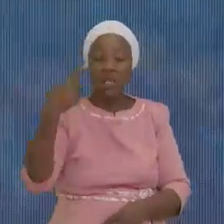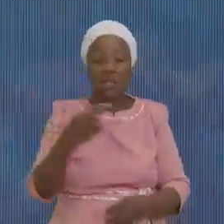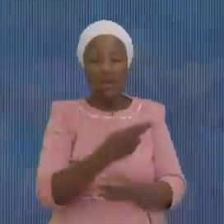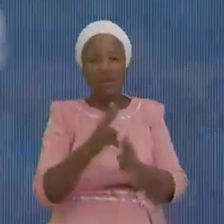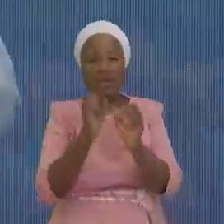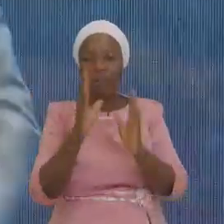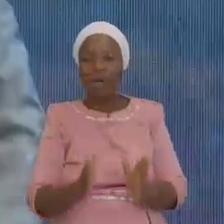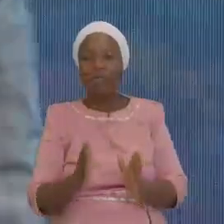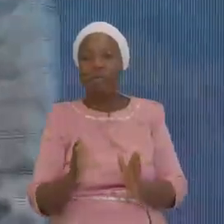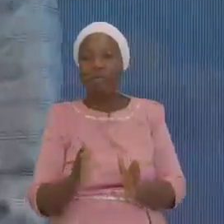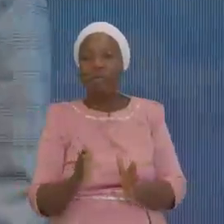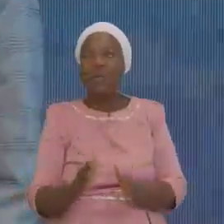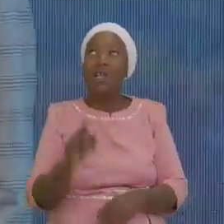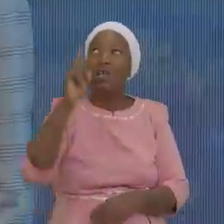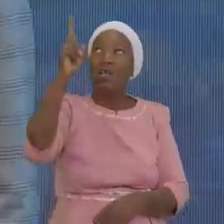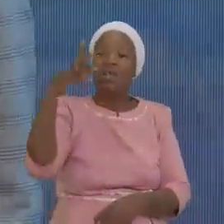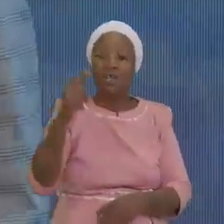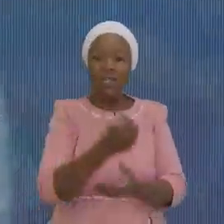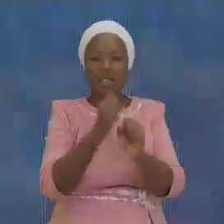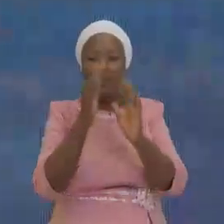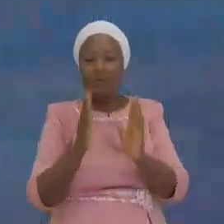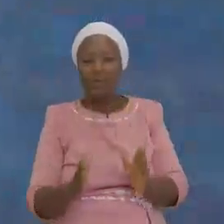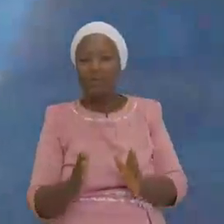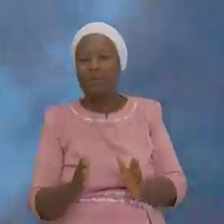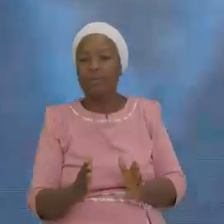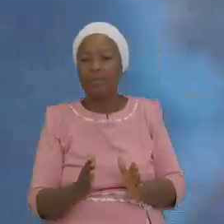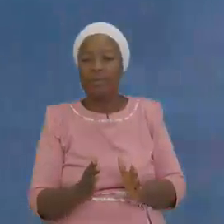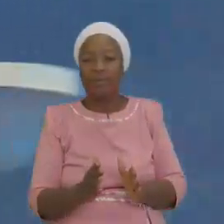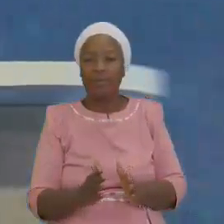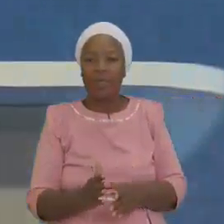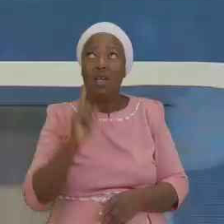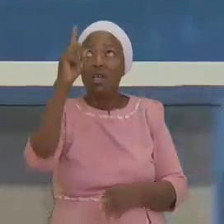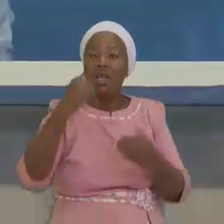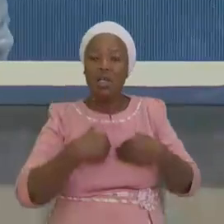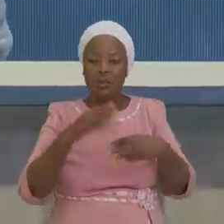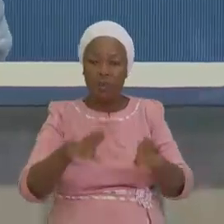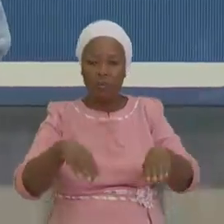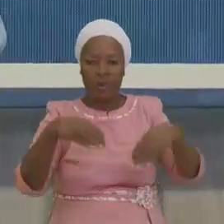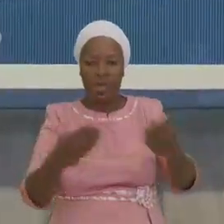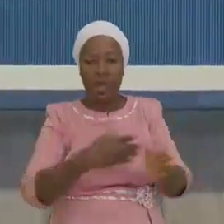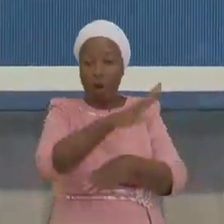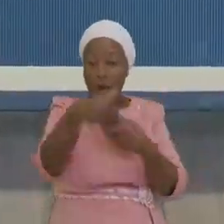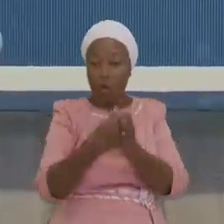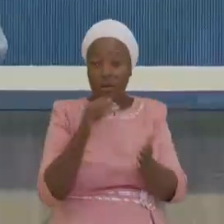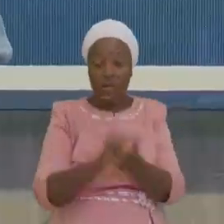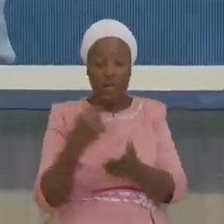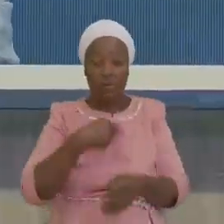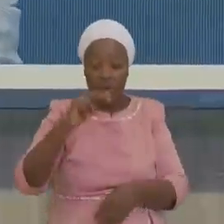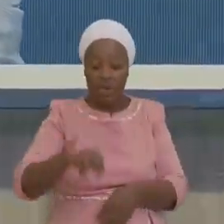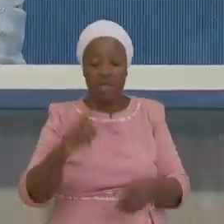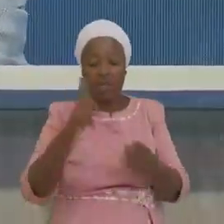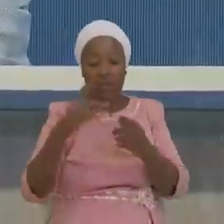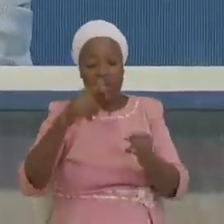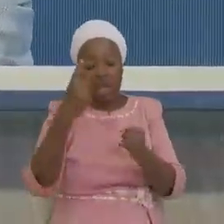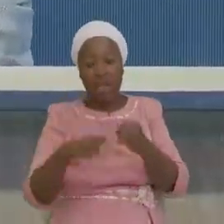Redeemer, he, the Savior, he has provided all that we need unto the ends of